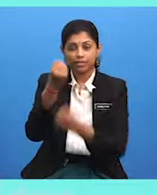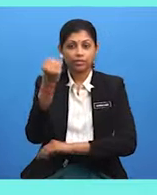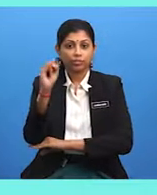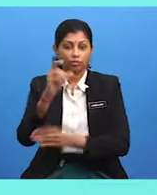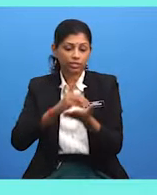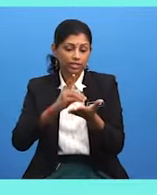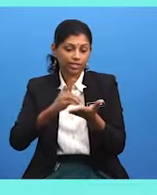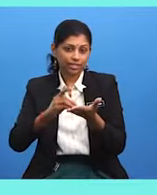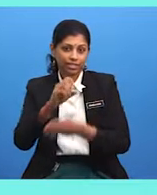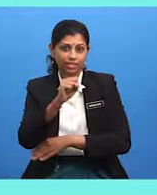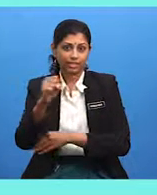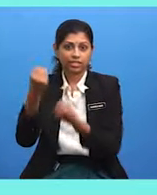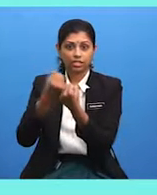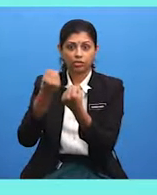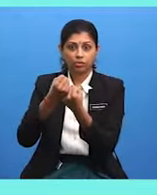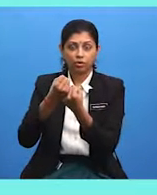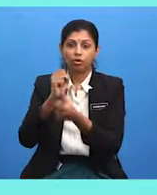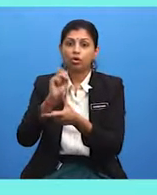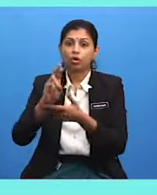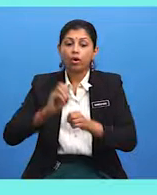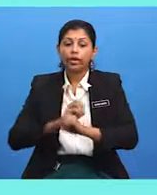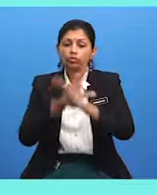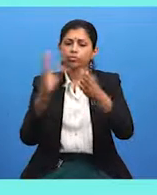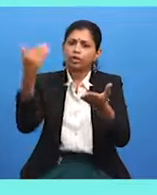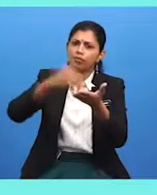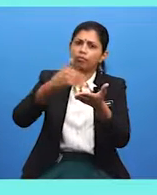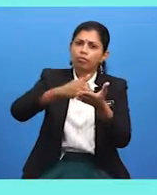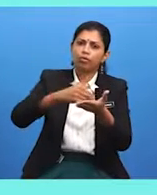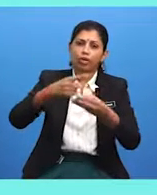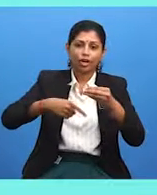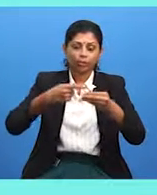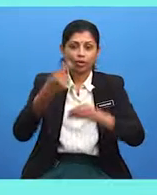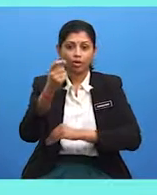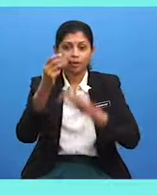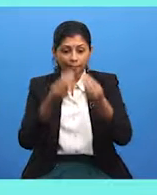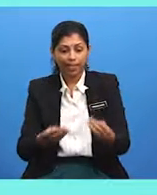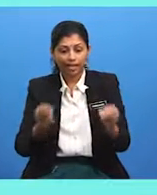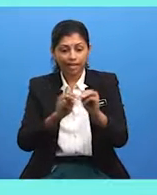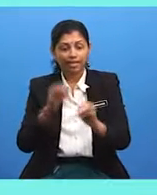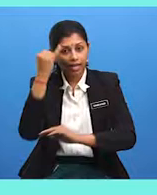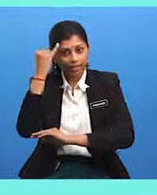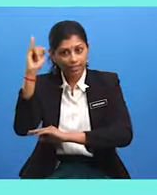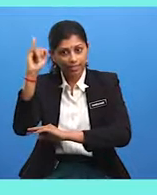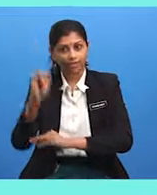details support or explain more about this main idea.